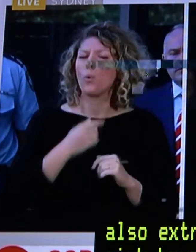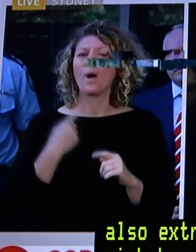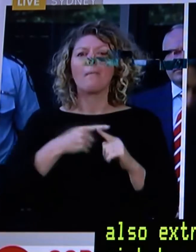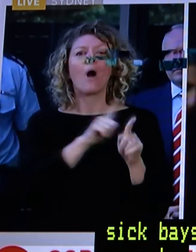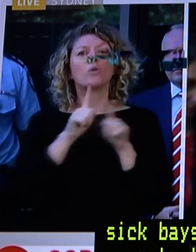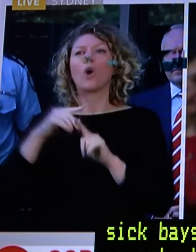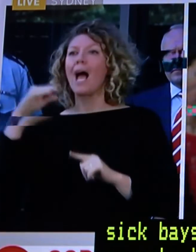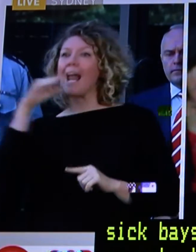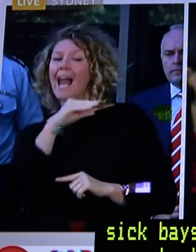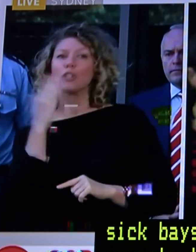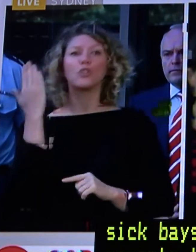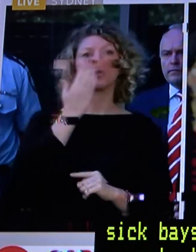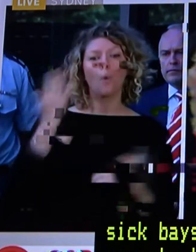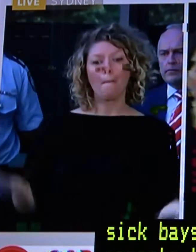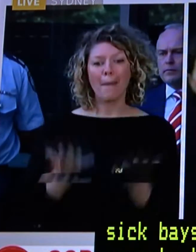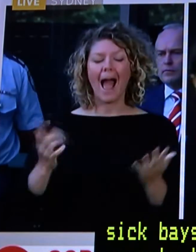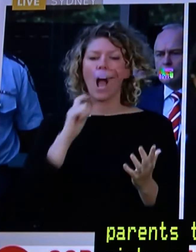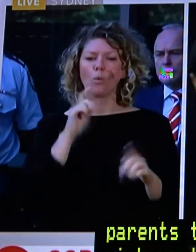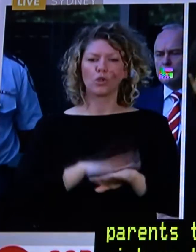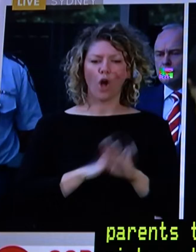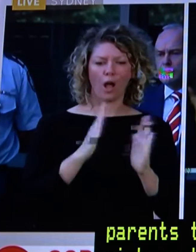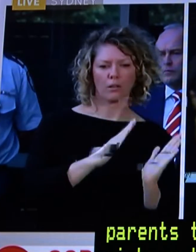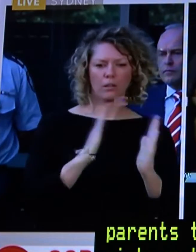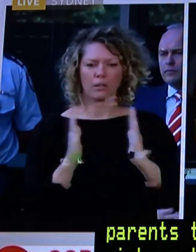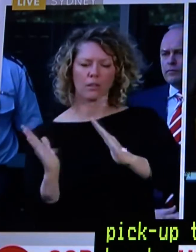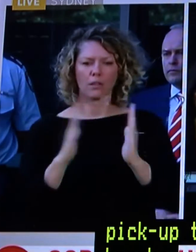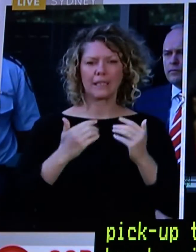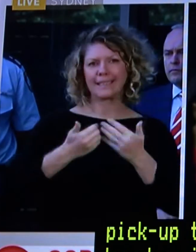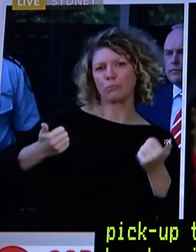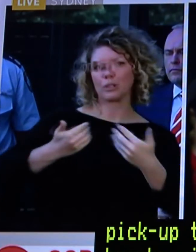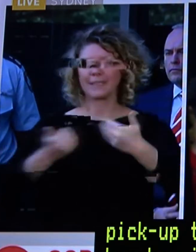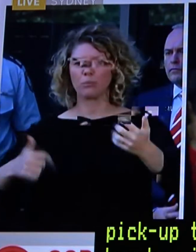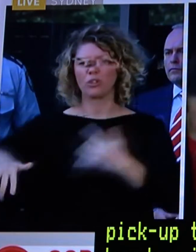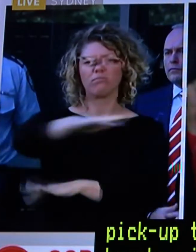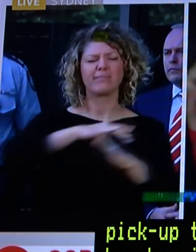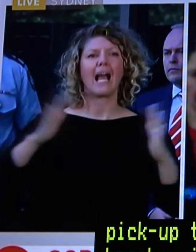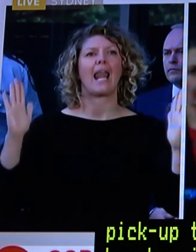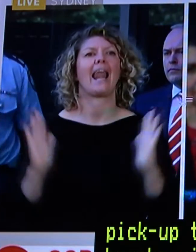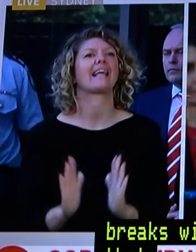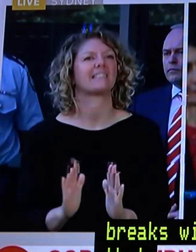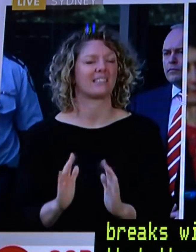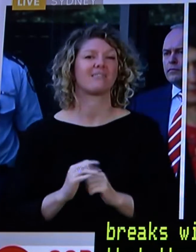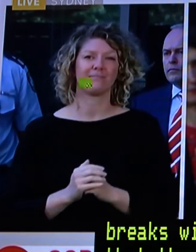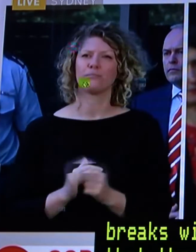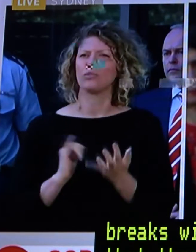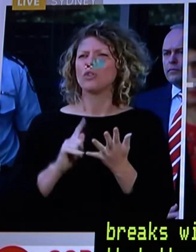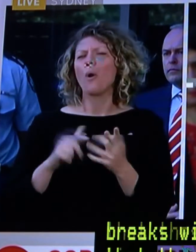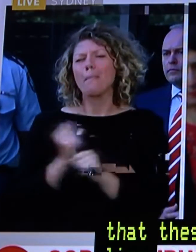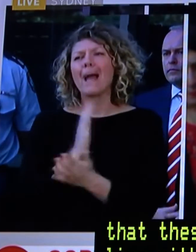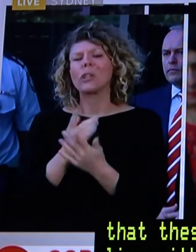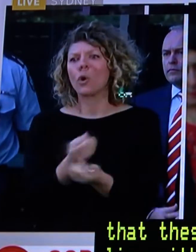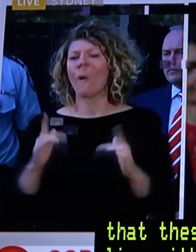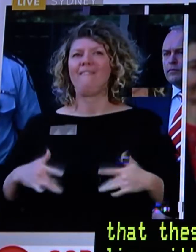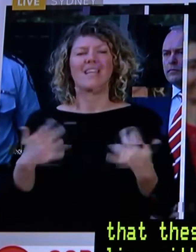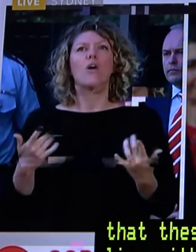and recess and lunch breaks within our schools. We think that these are important measures in line with health advice that will ensure that everybody feels safe in